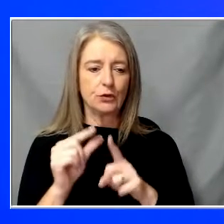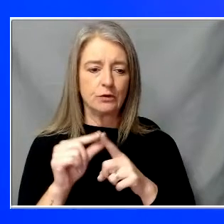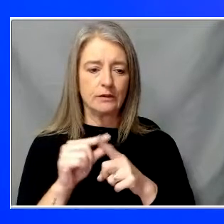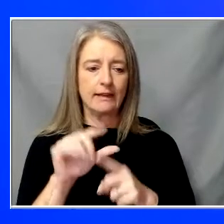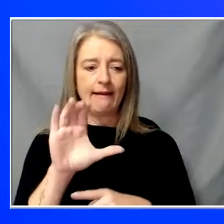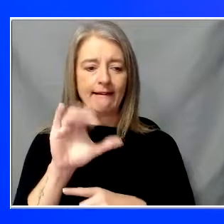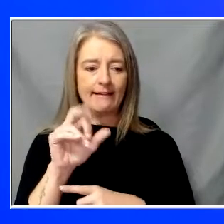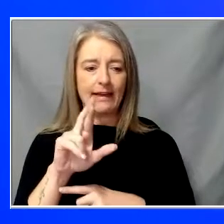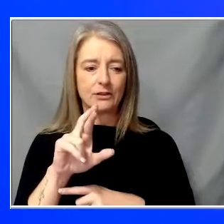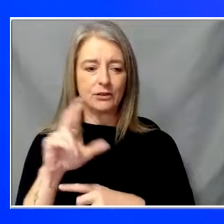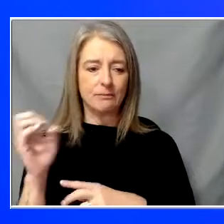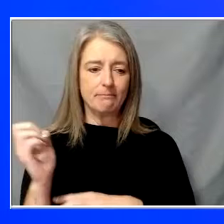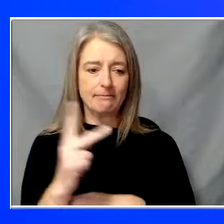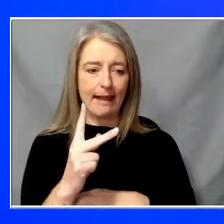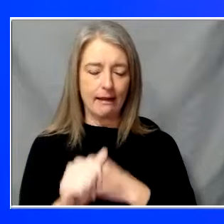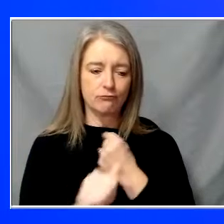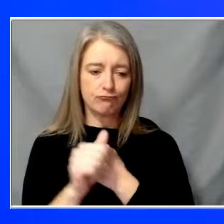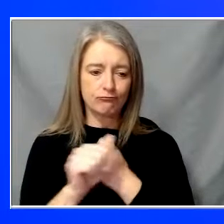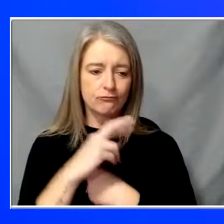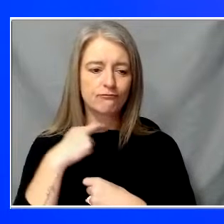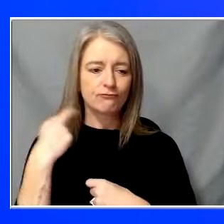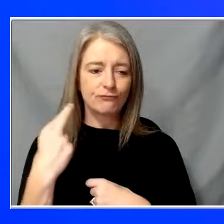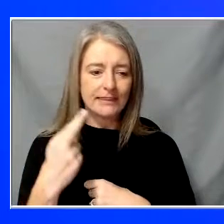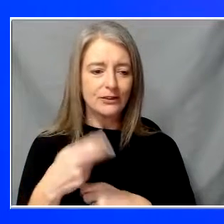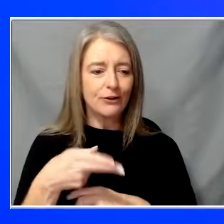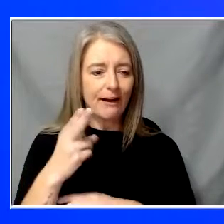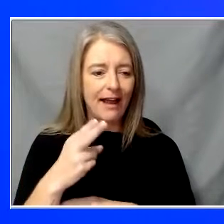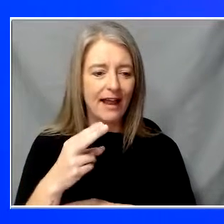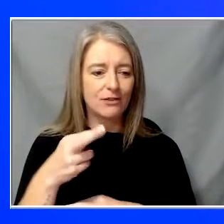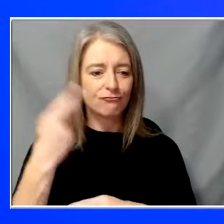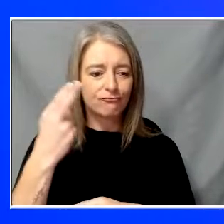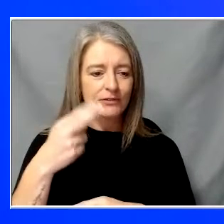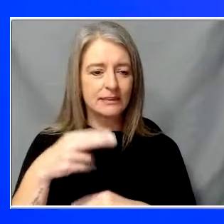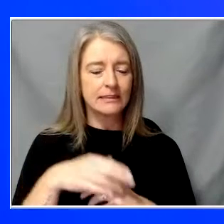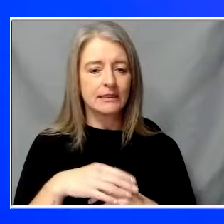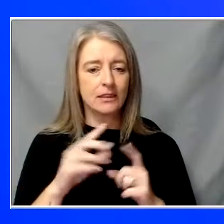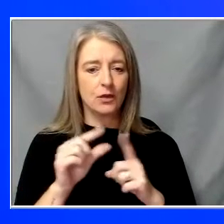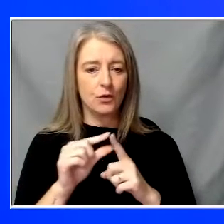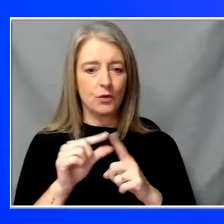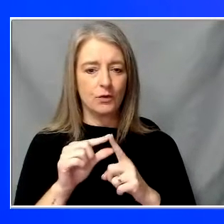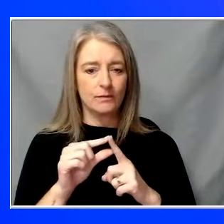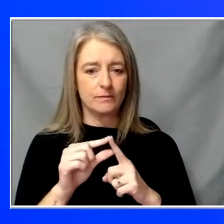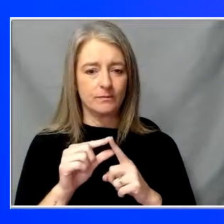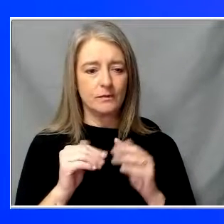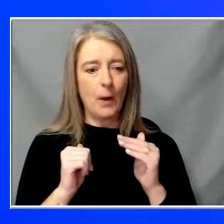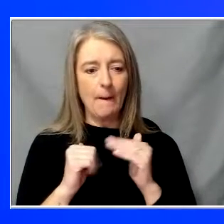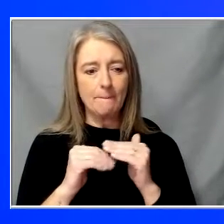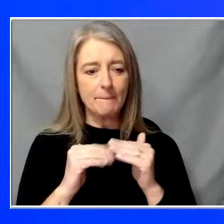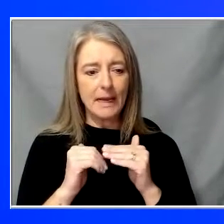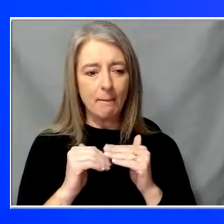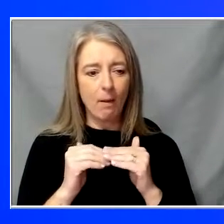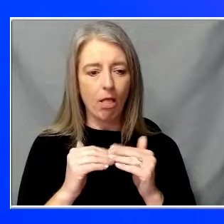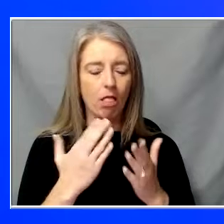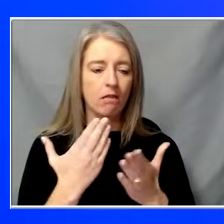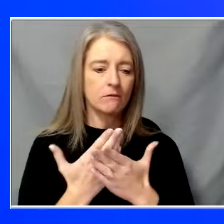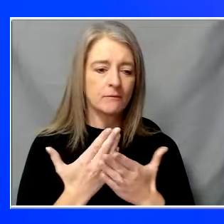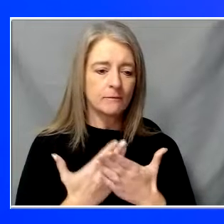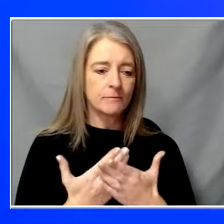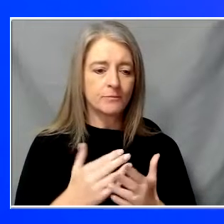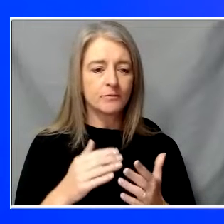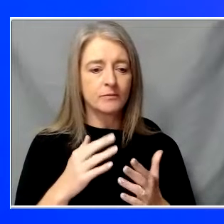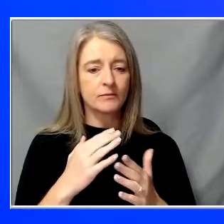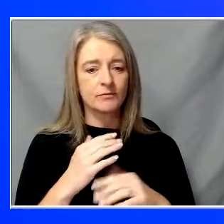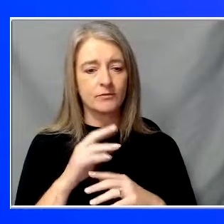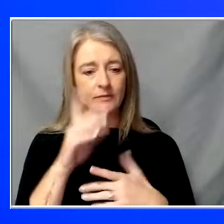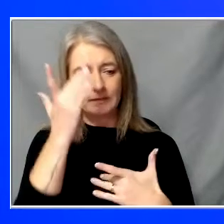back, so called a high-risk disease. Today, we use the terminology minimal residual disease. Minimal residual